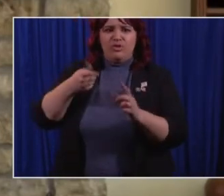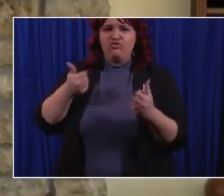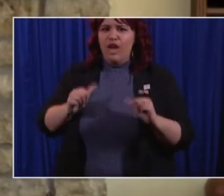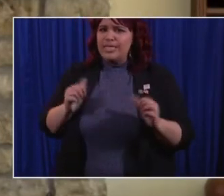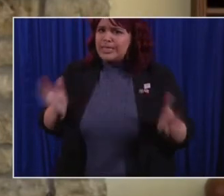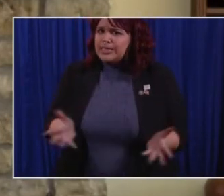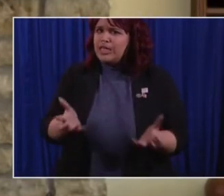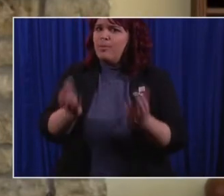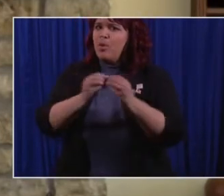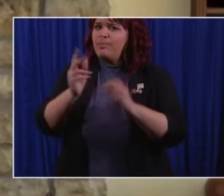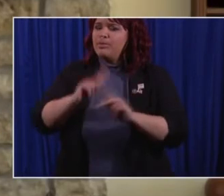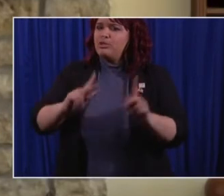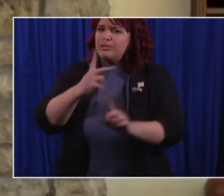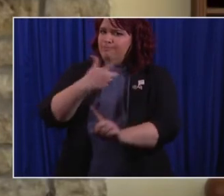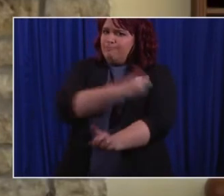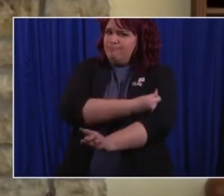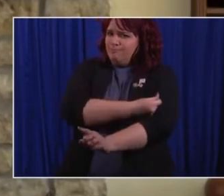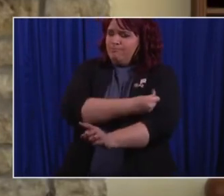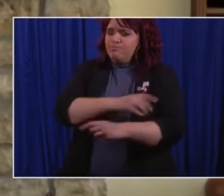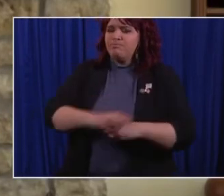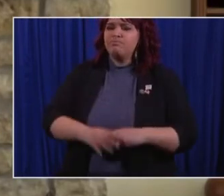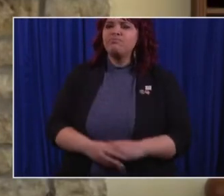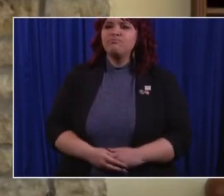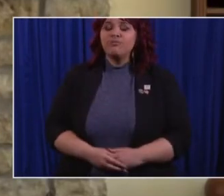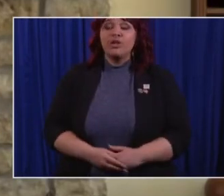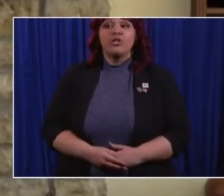say for anybody,